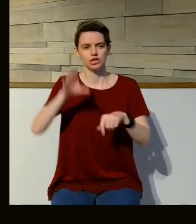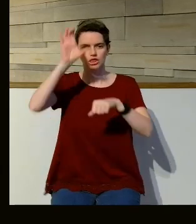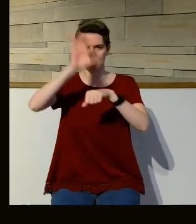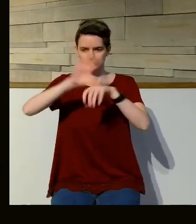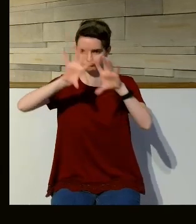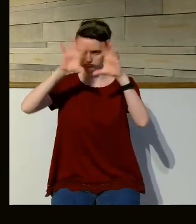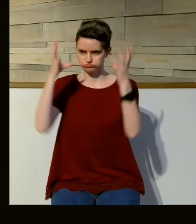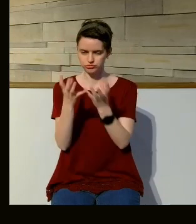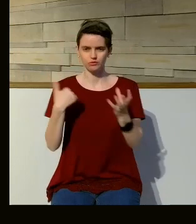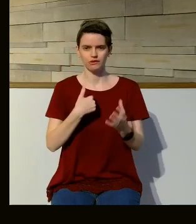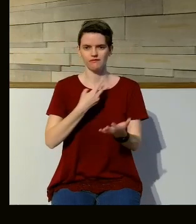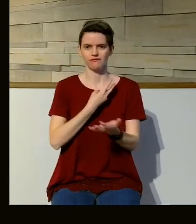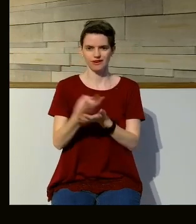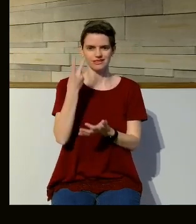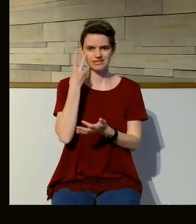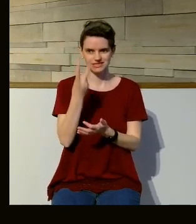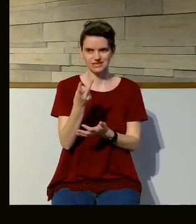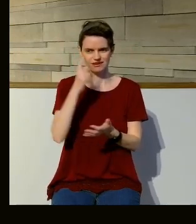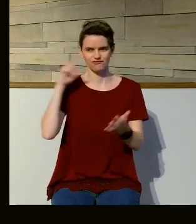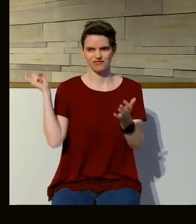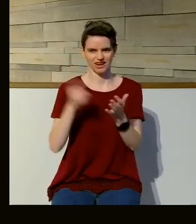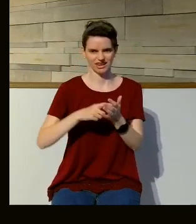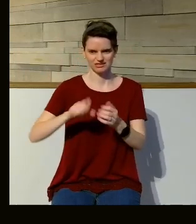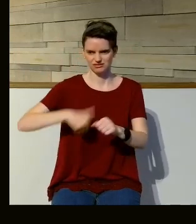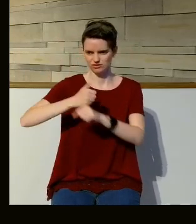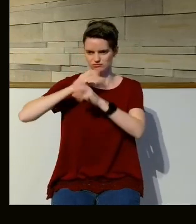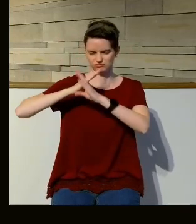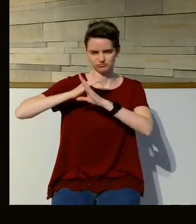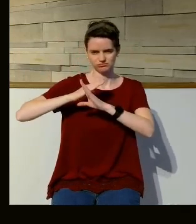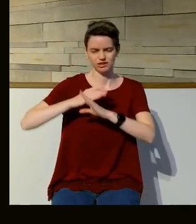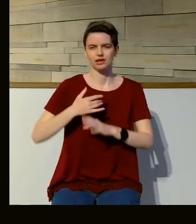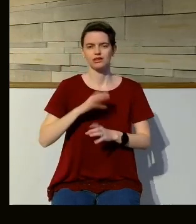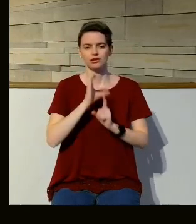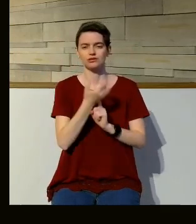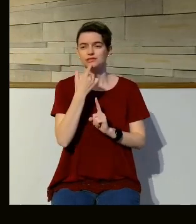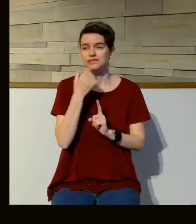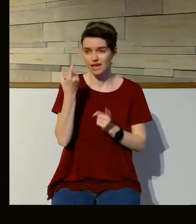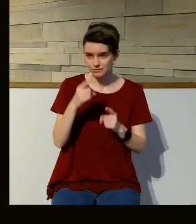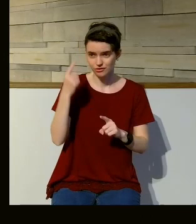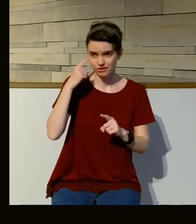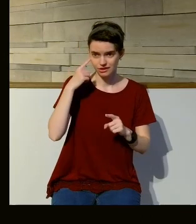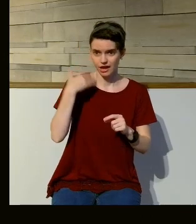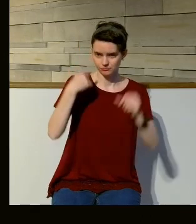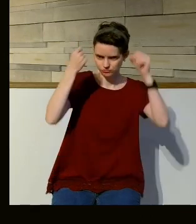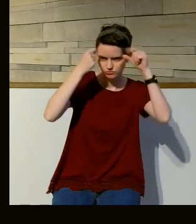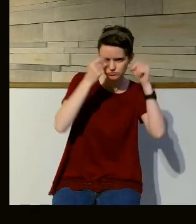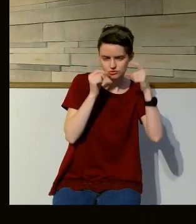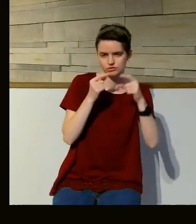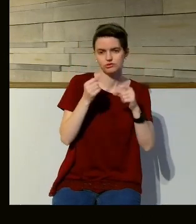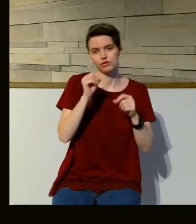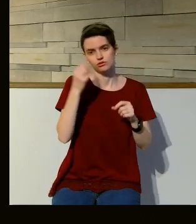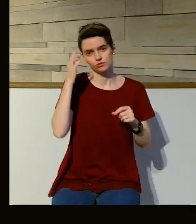churches, we have failed to see these strongholds and recognize them. And the culture says, look, when you think, there's brain activity, so let's just say your